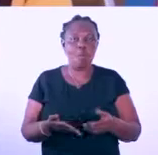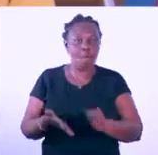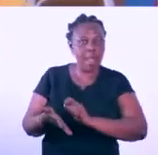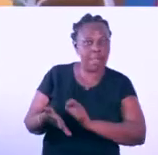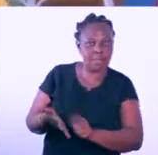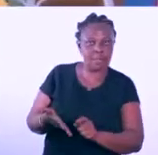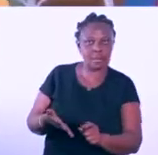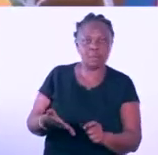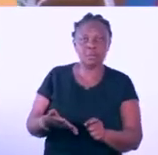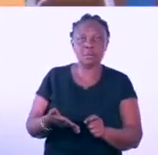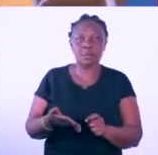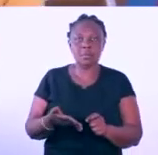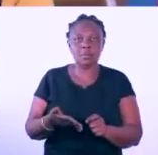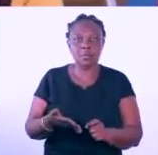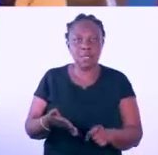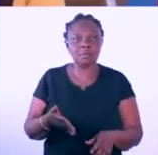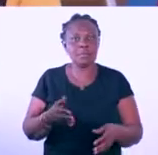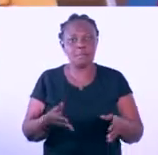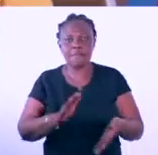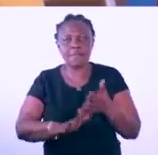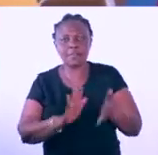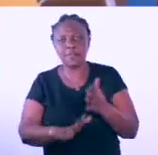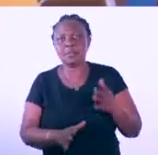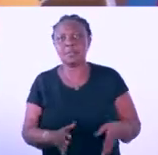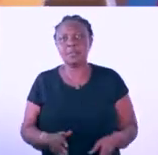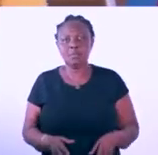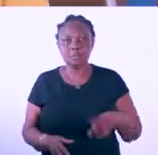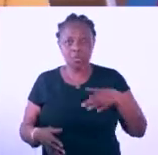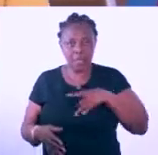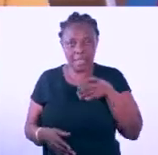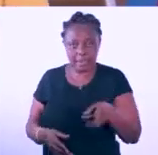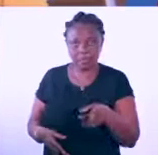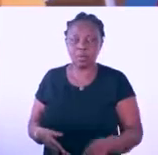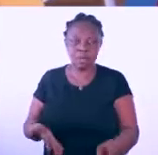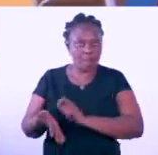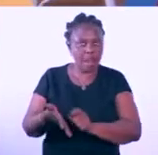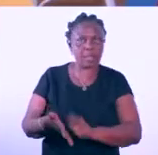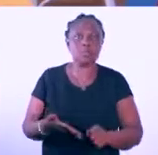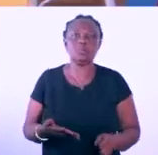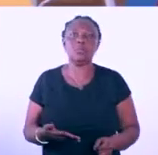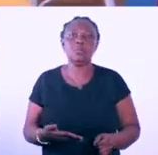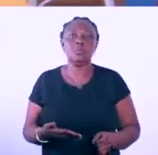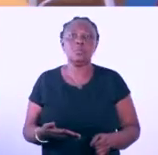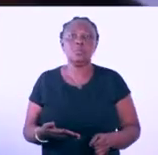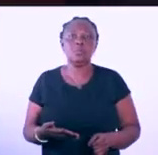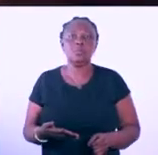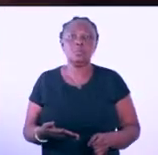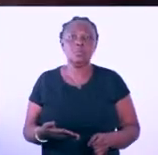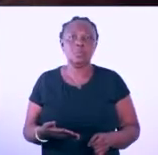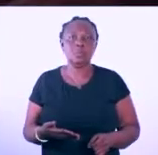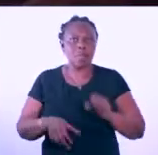Write it and do it for me. You said you want this. Okay, write it.